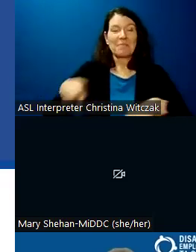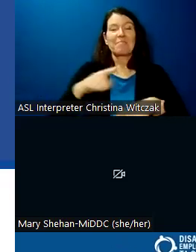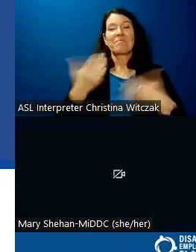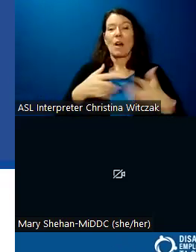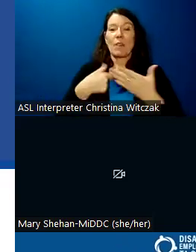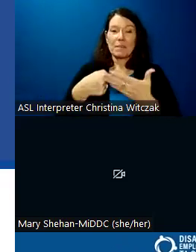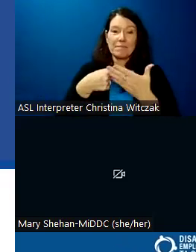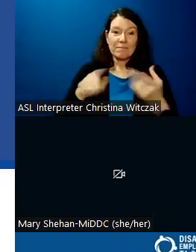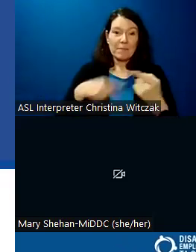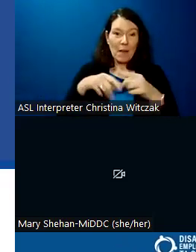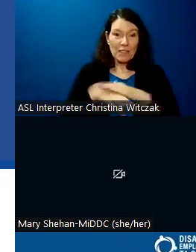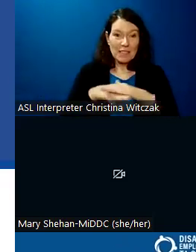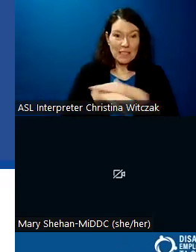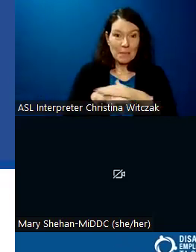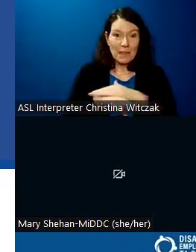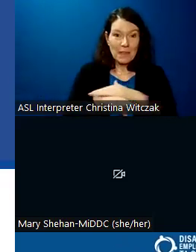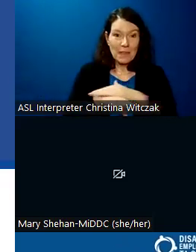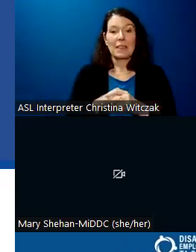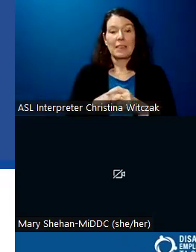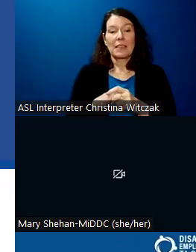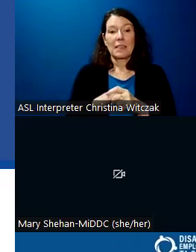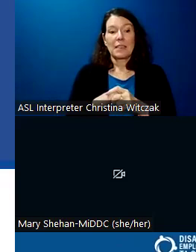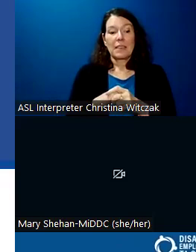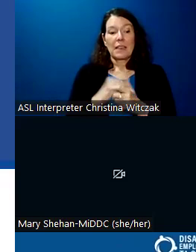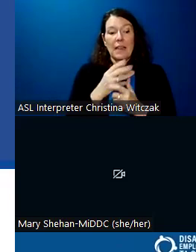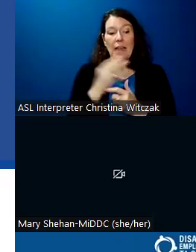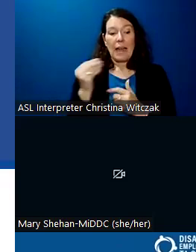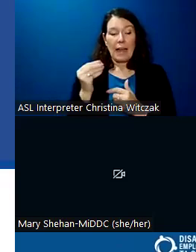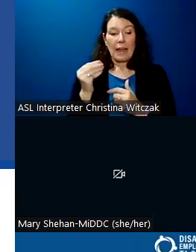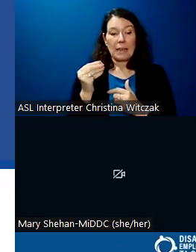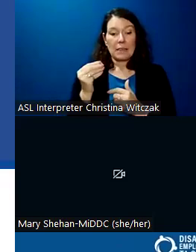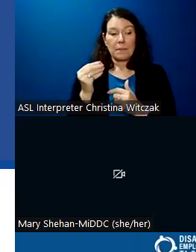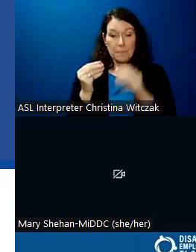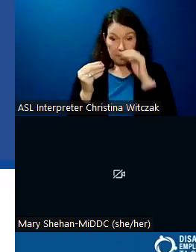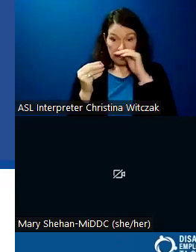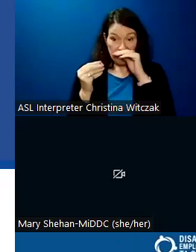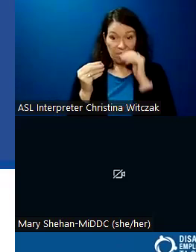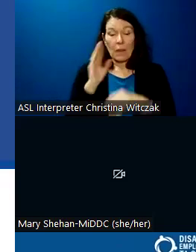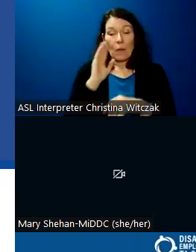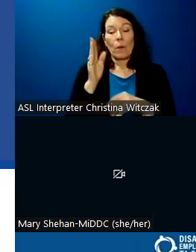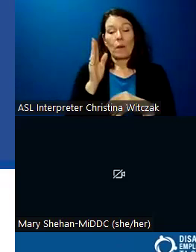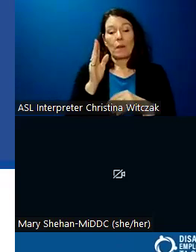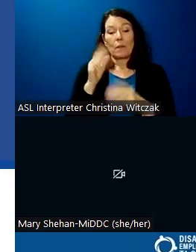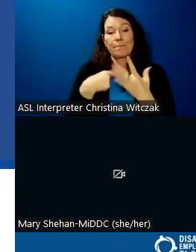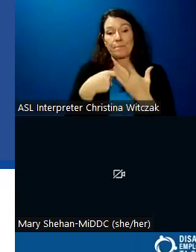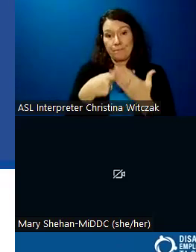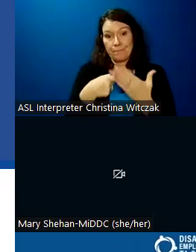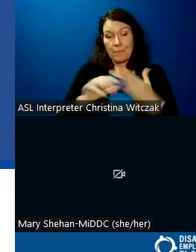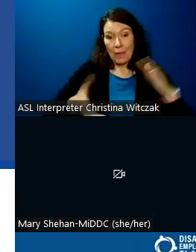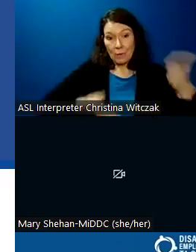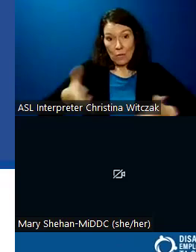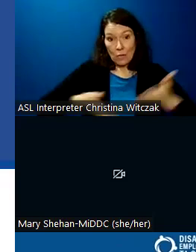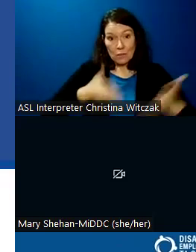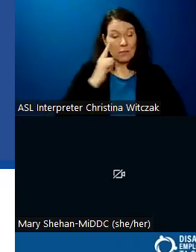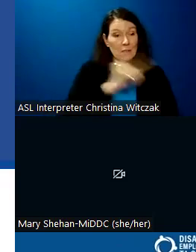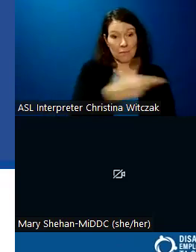the accessibility features that we have in this e-learning community. Then we're going to go into introductions